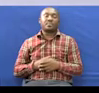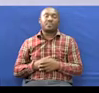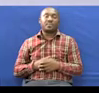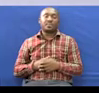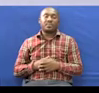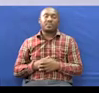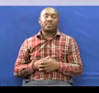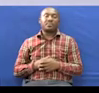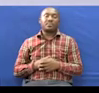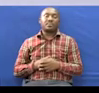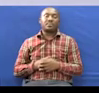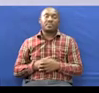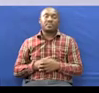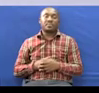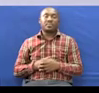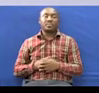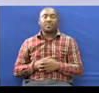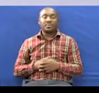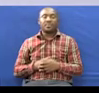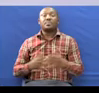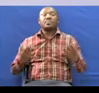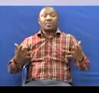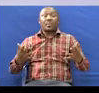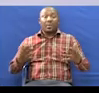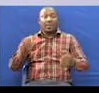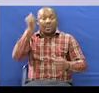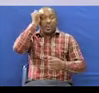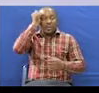in a given area.